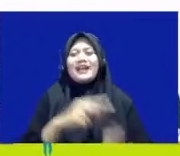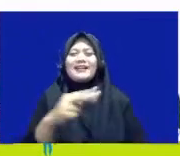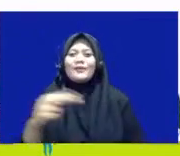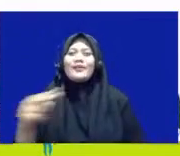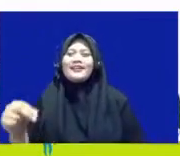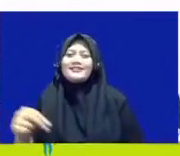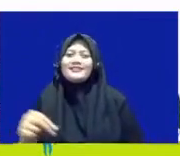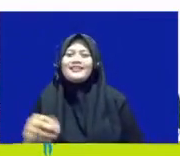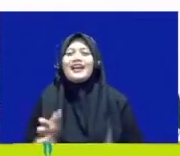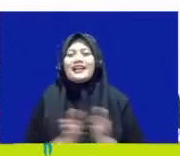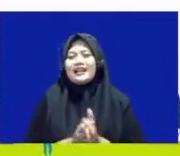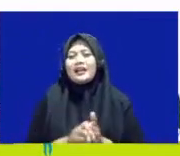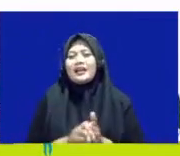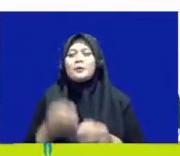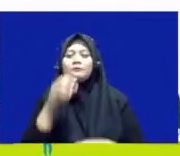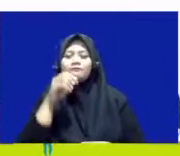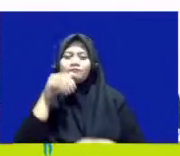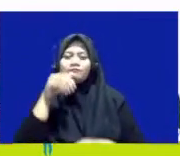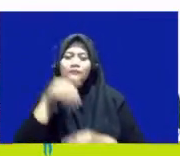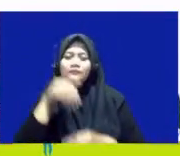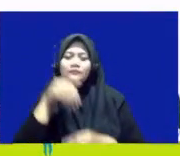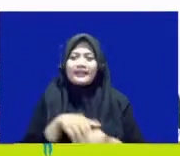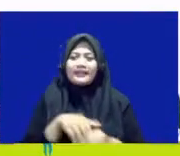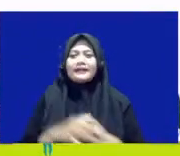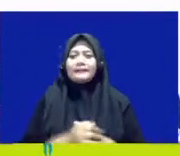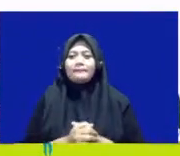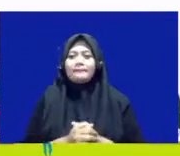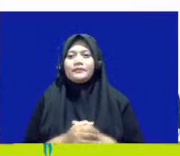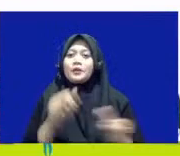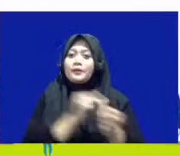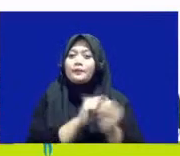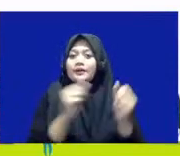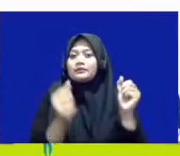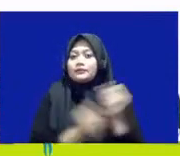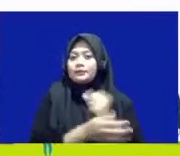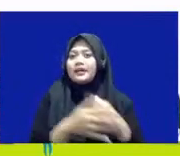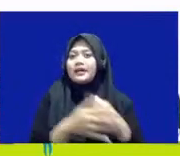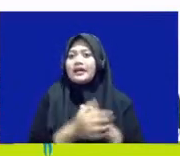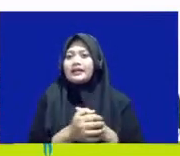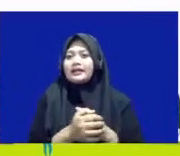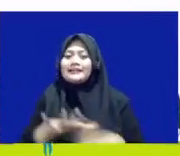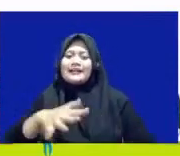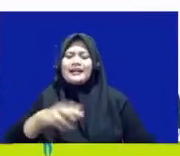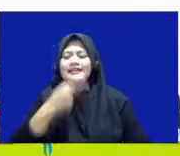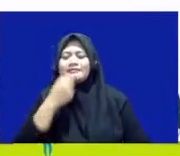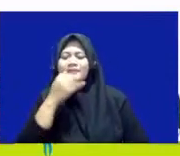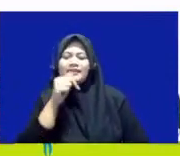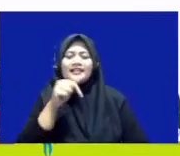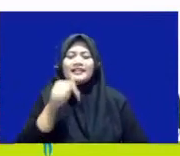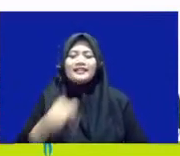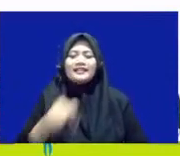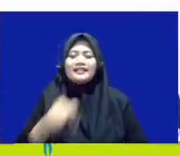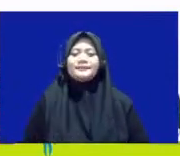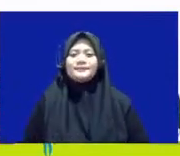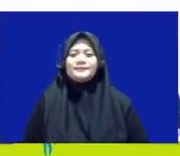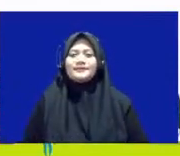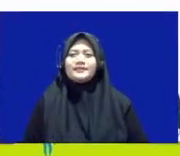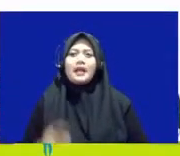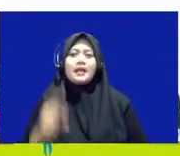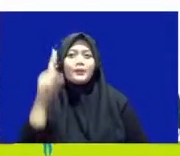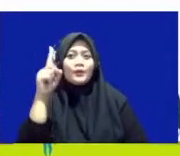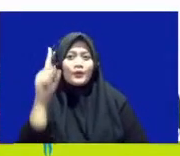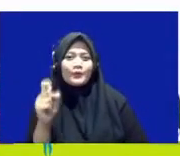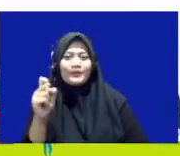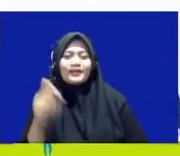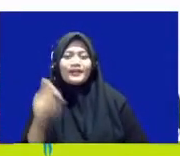exchange going that way. It's existing technology. It doesn't take much. So just somebody who knows both languages,